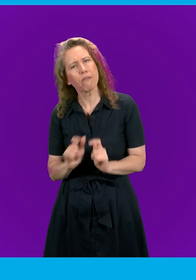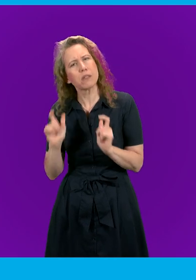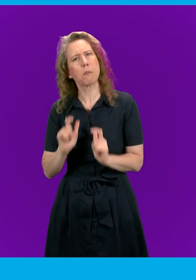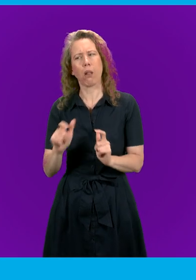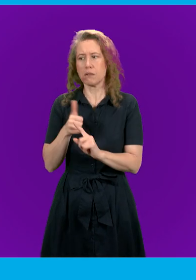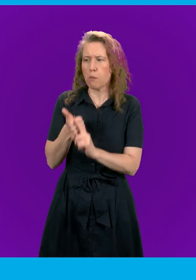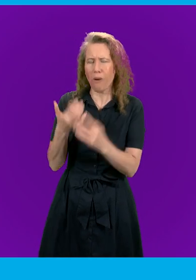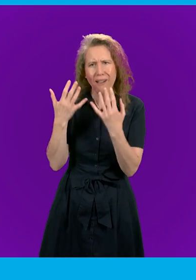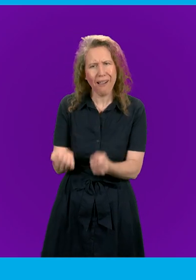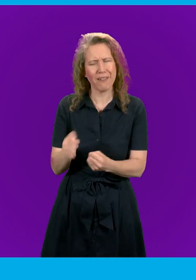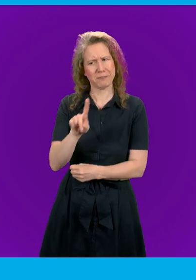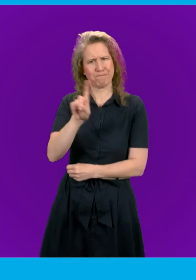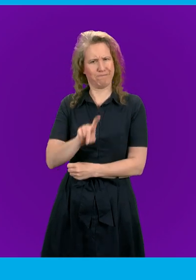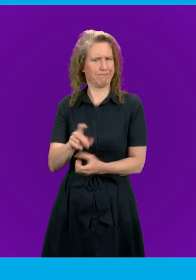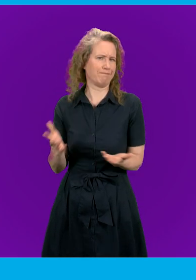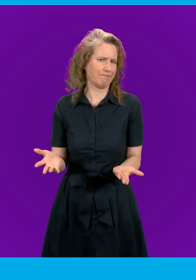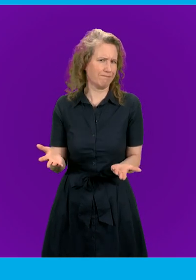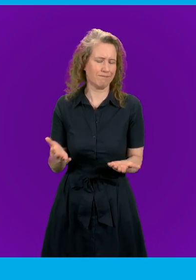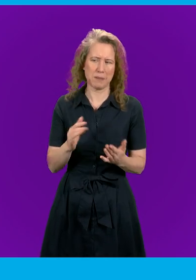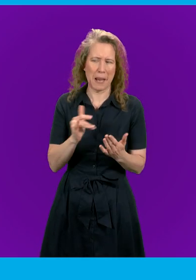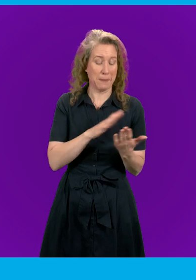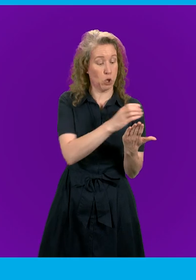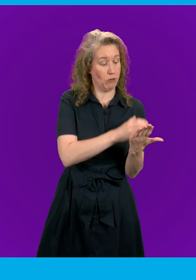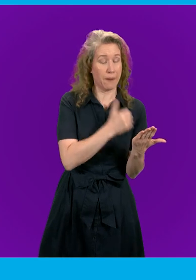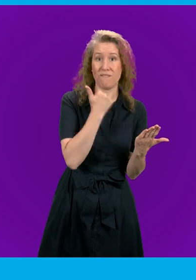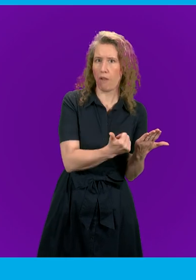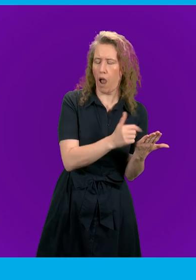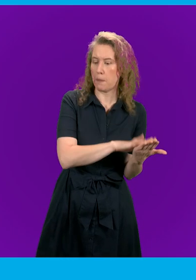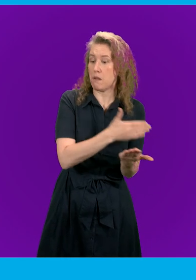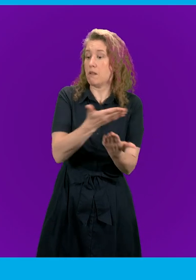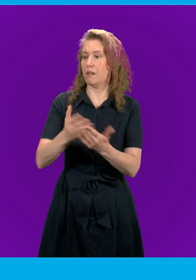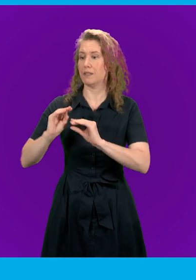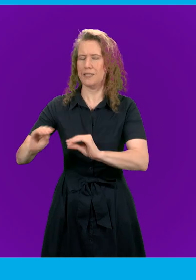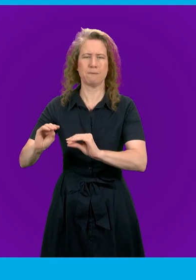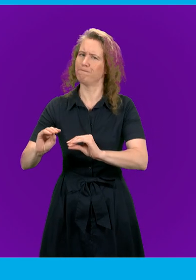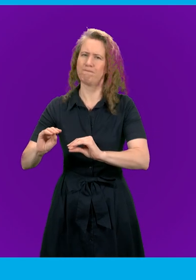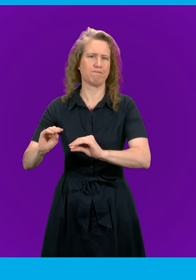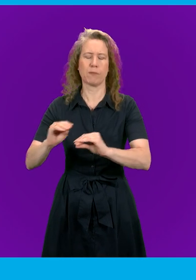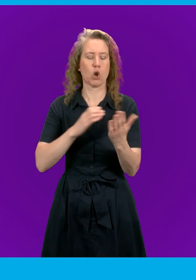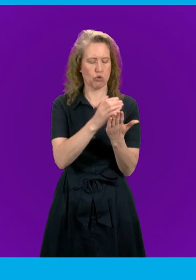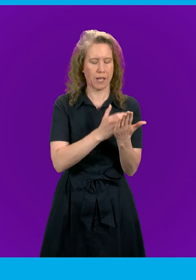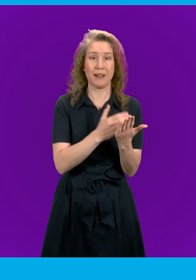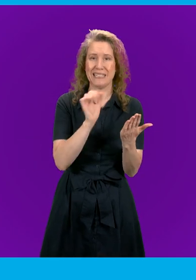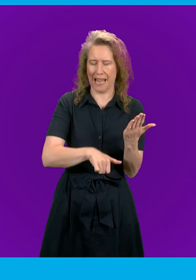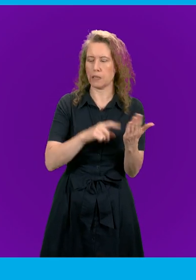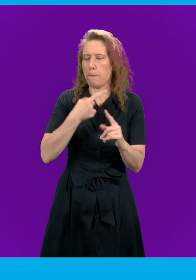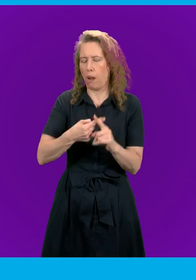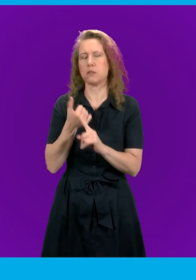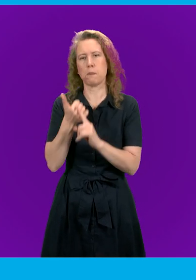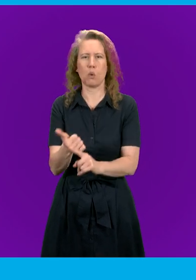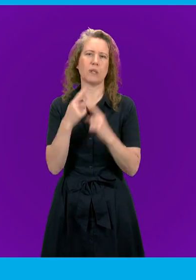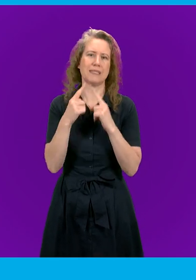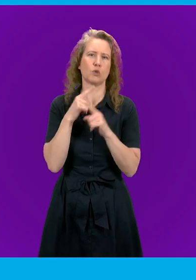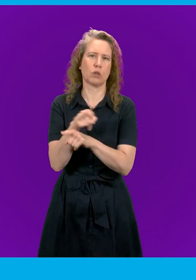about these things is another matter. So it's not just having the curriculum, but also supporting the teachers.